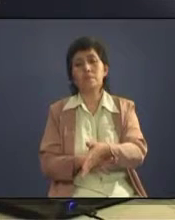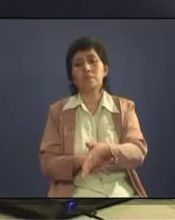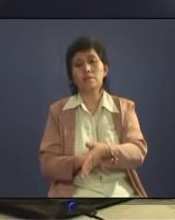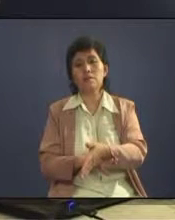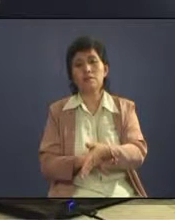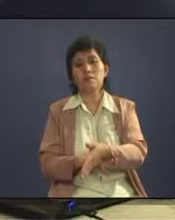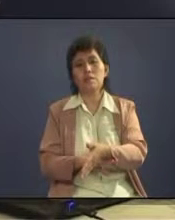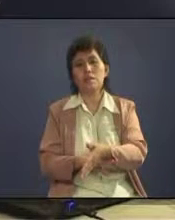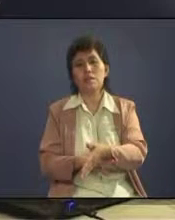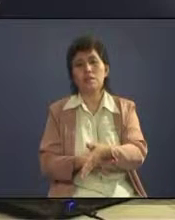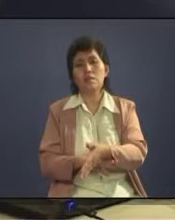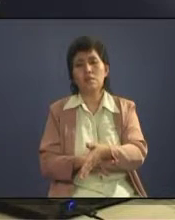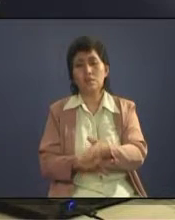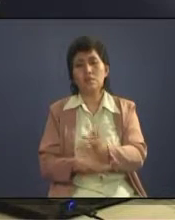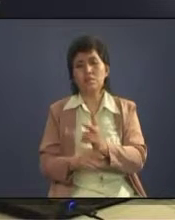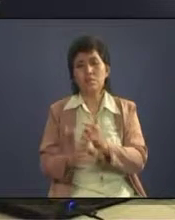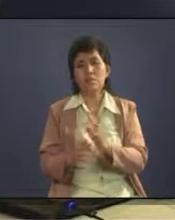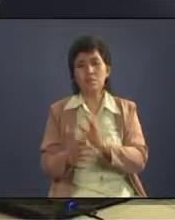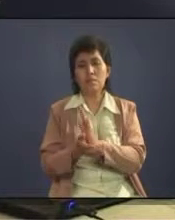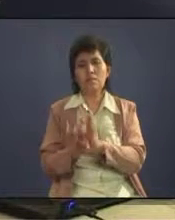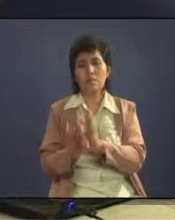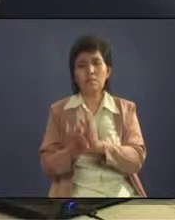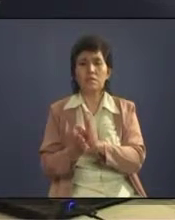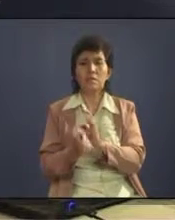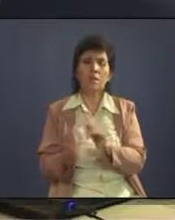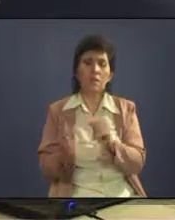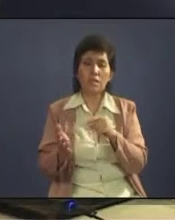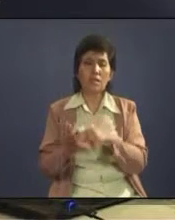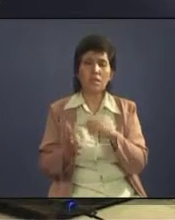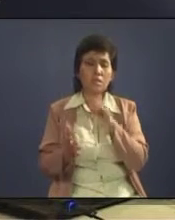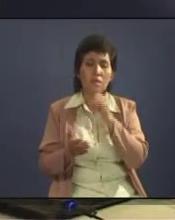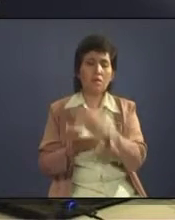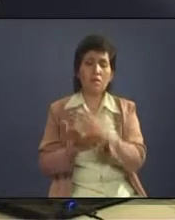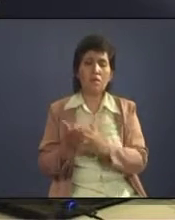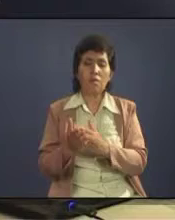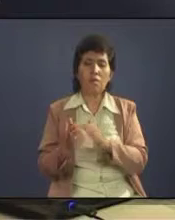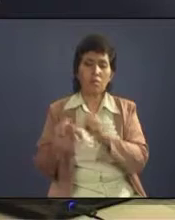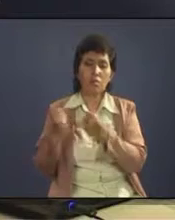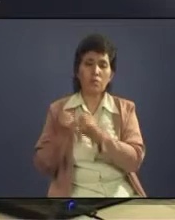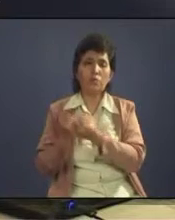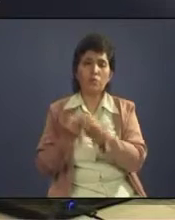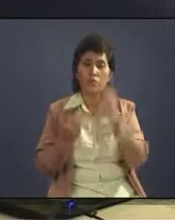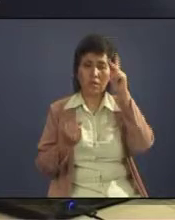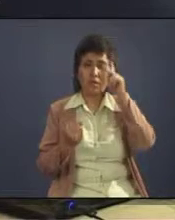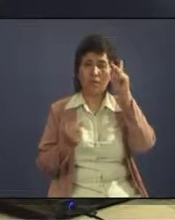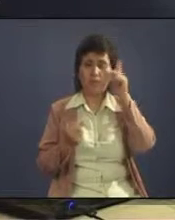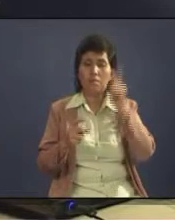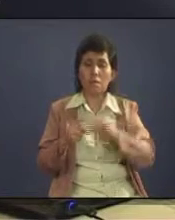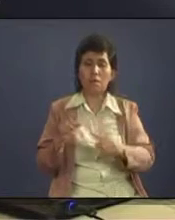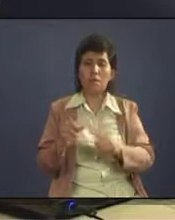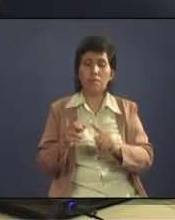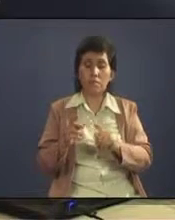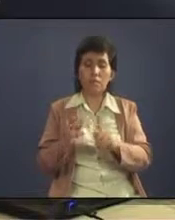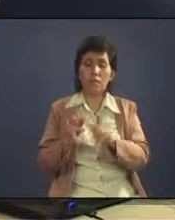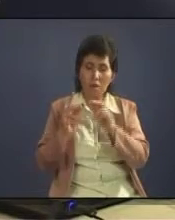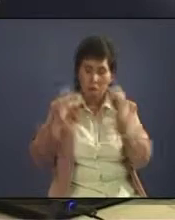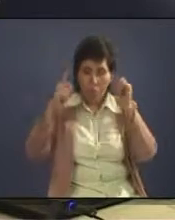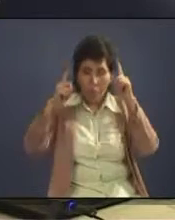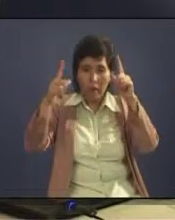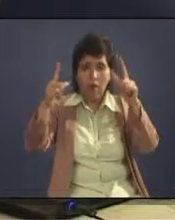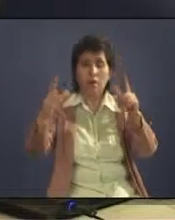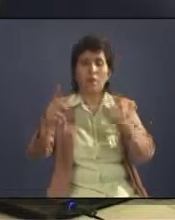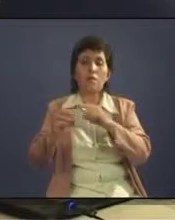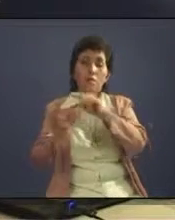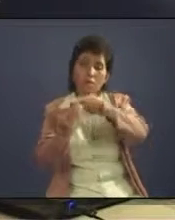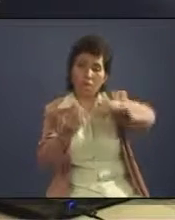Just beware of that. This is not part of social psychology, but I just hope that you can beware of your surrounding and the